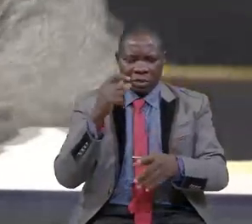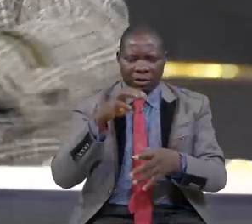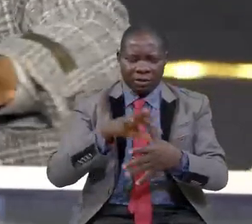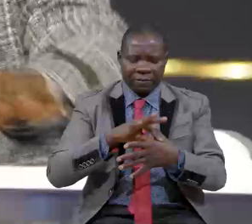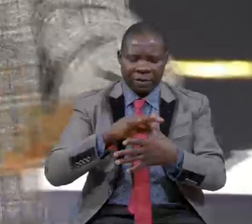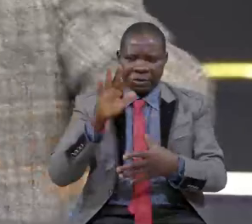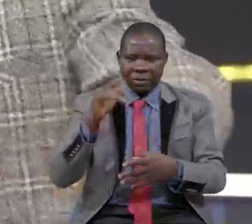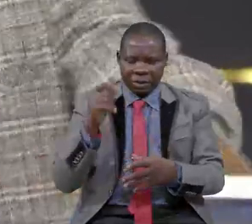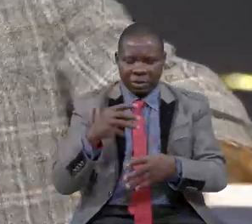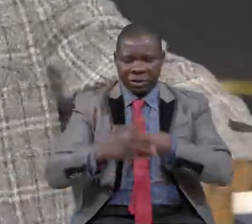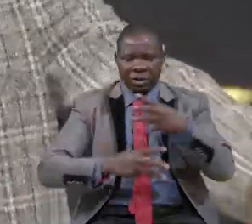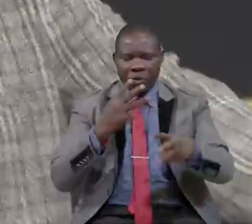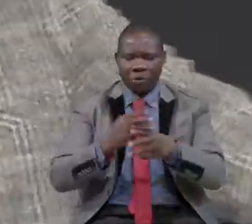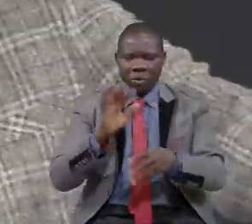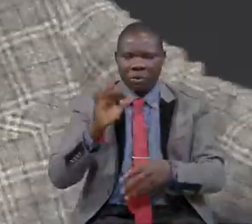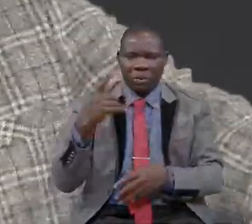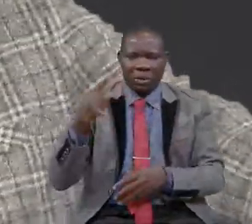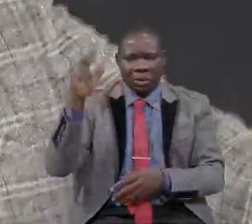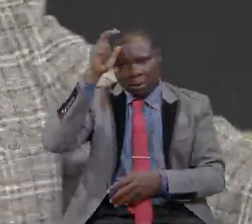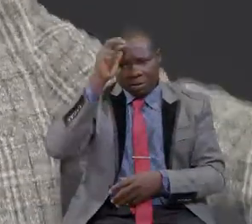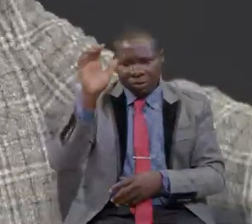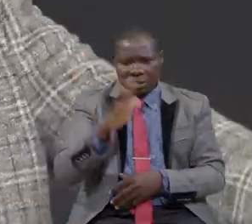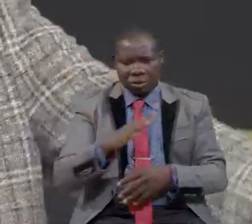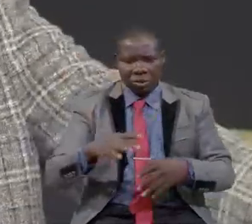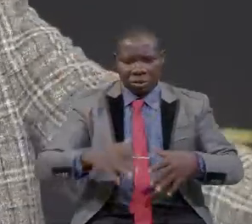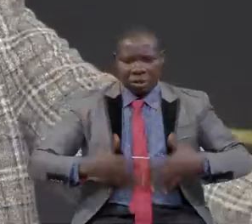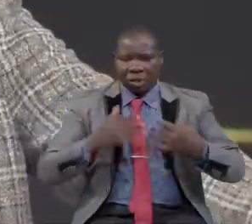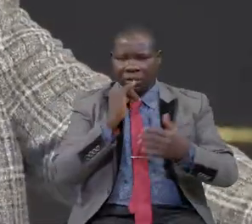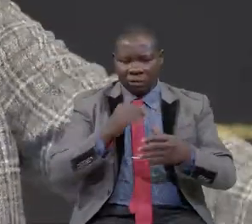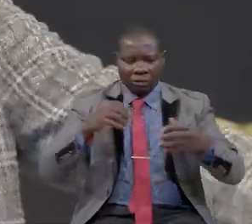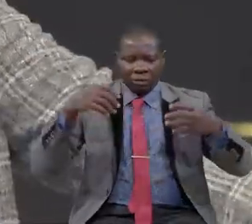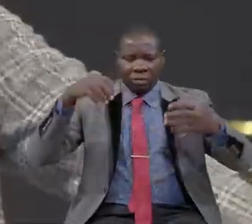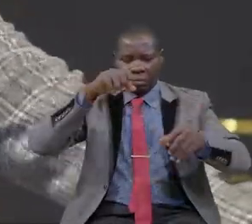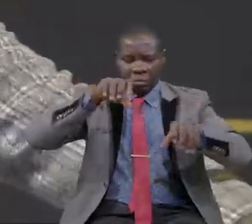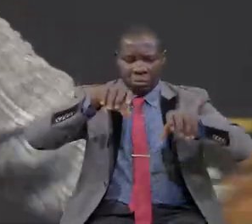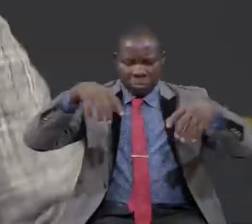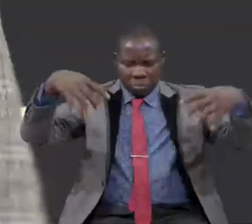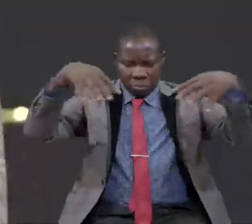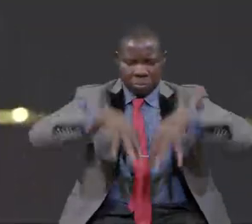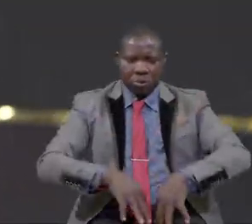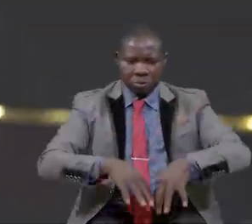devil, your life is broken down. But tonight, there's a building up.